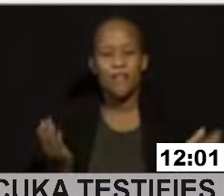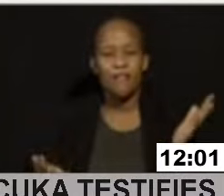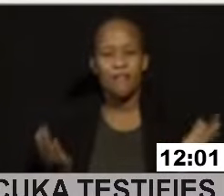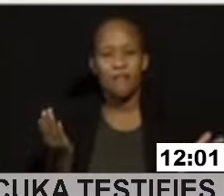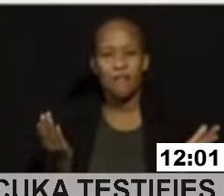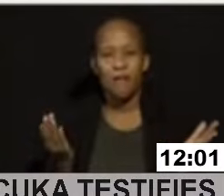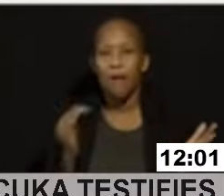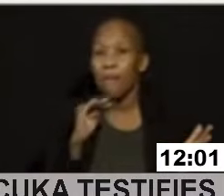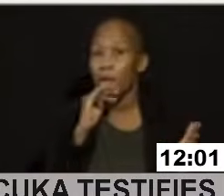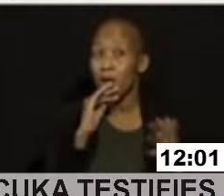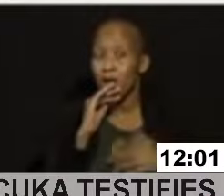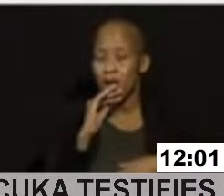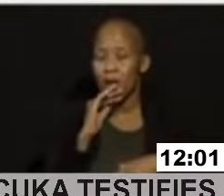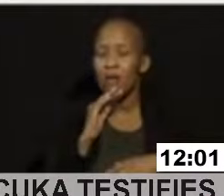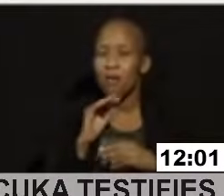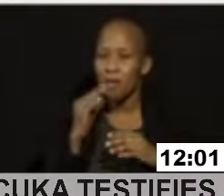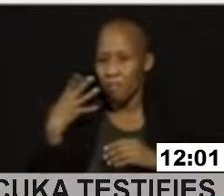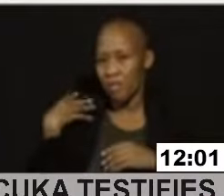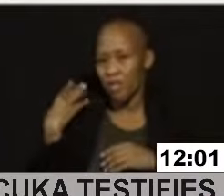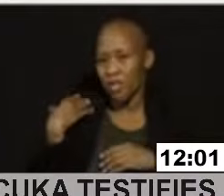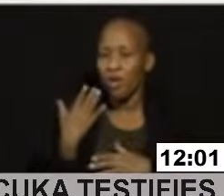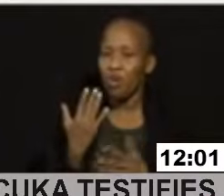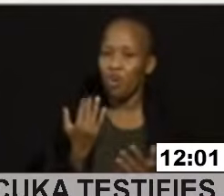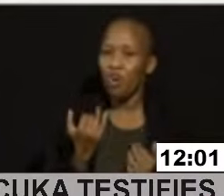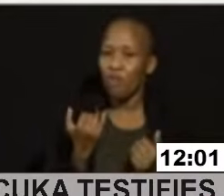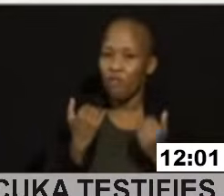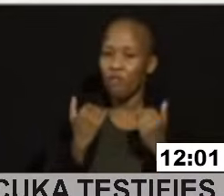very closely with the Minister of Justice.